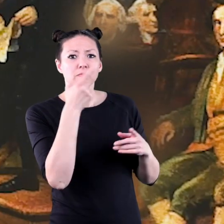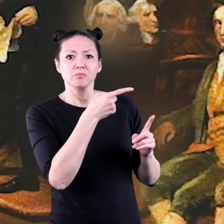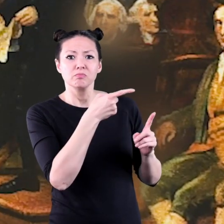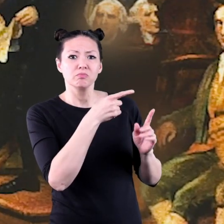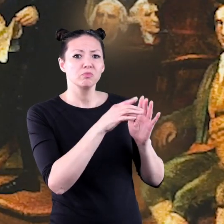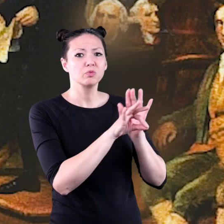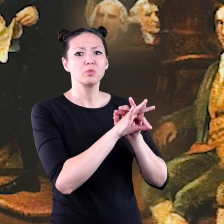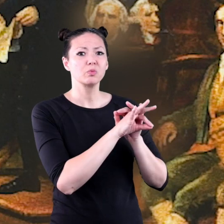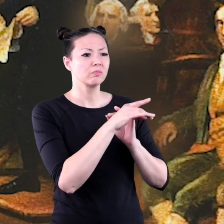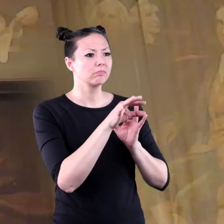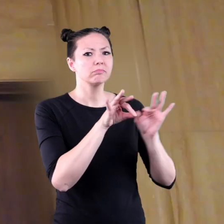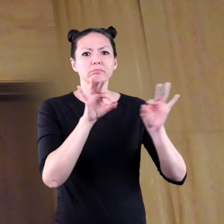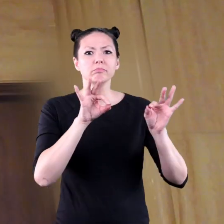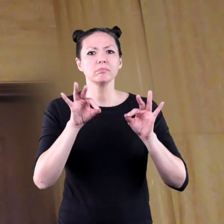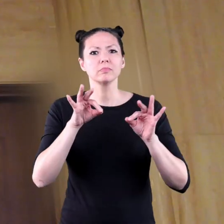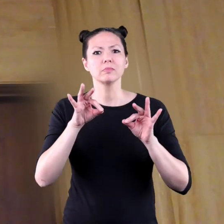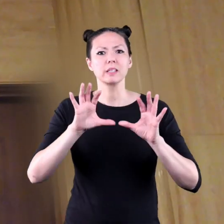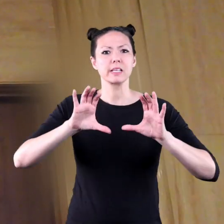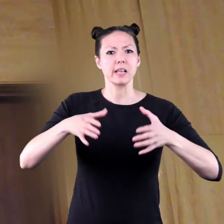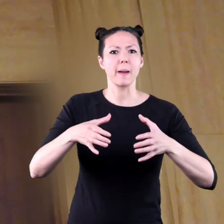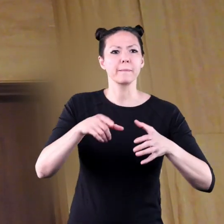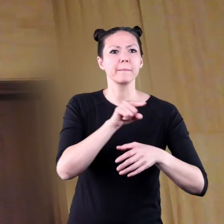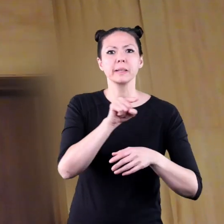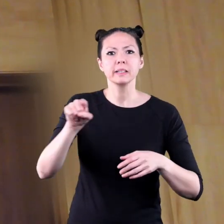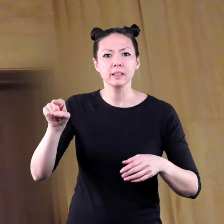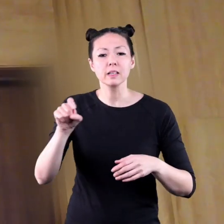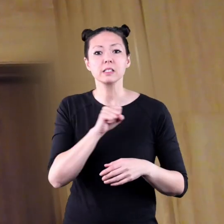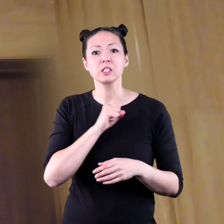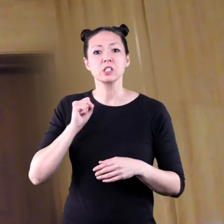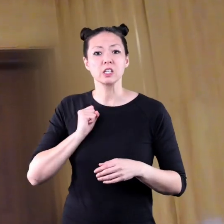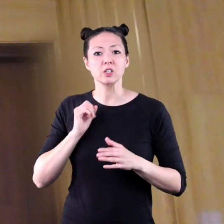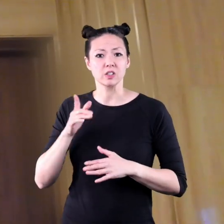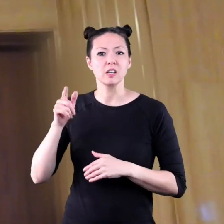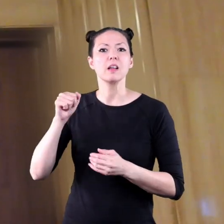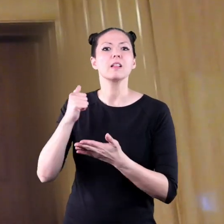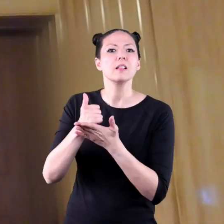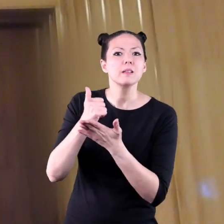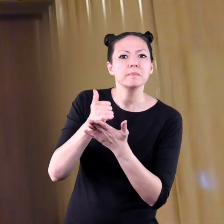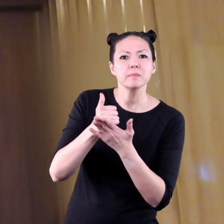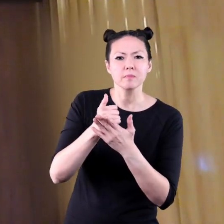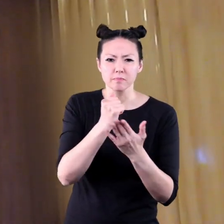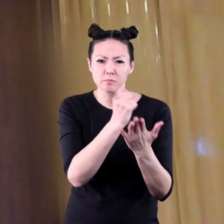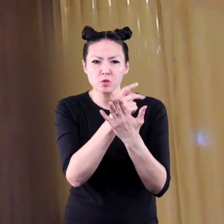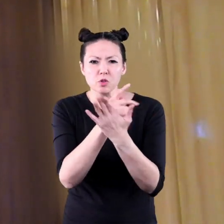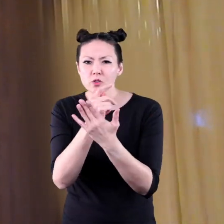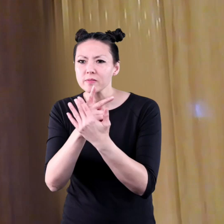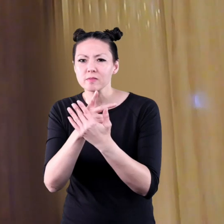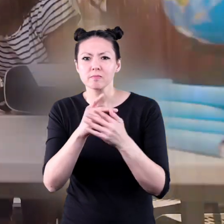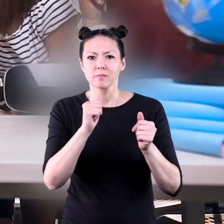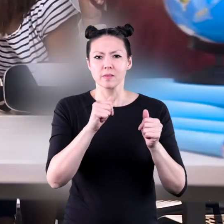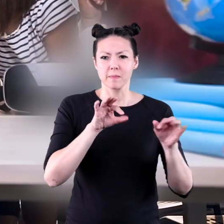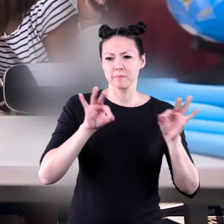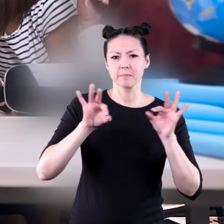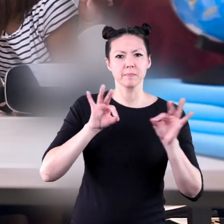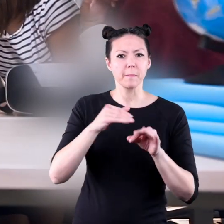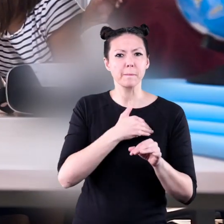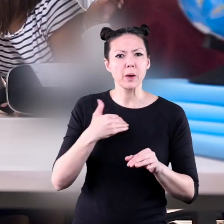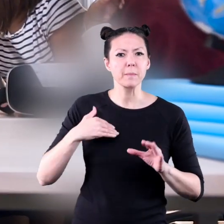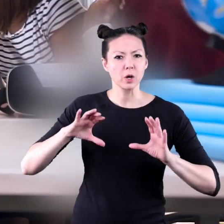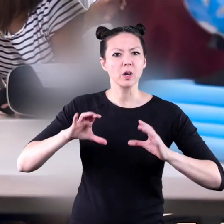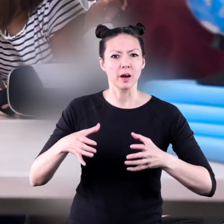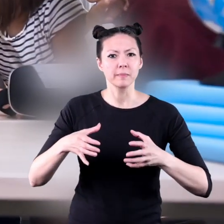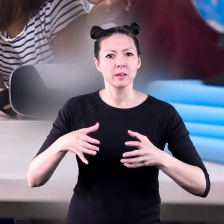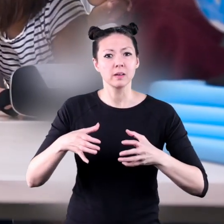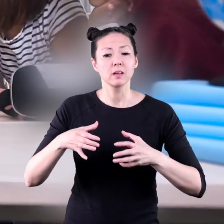the cabinet. The Senate helps with the process and approval of the cabinet members. That's kind of like your